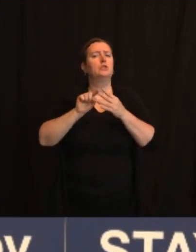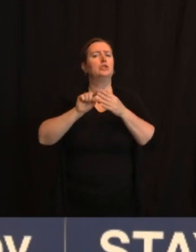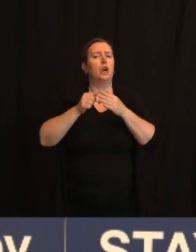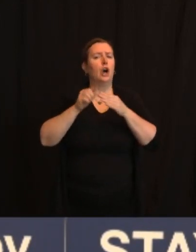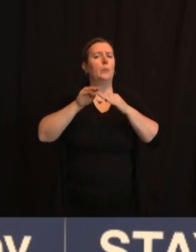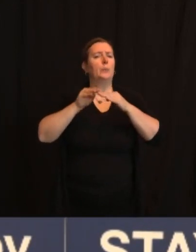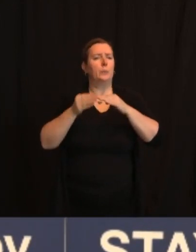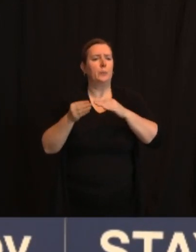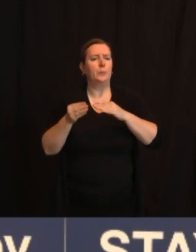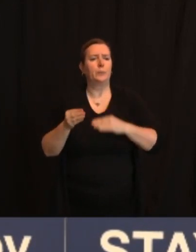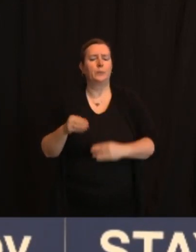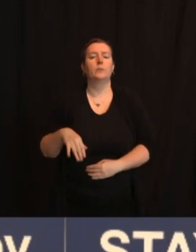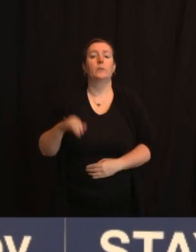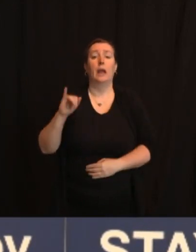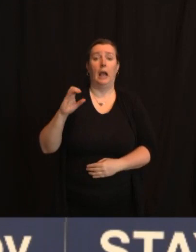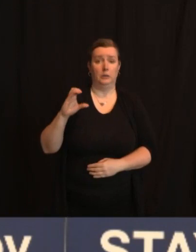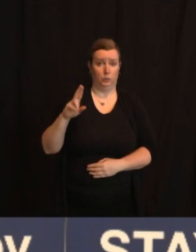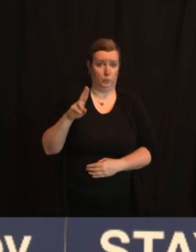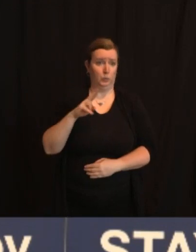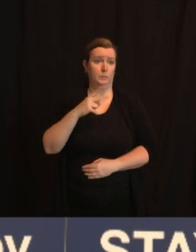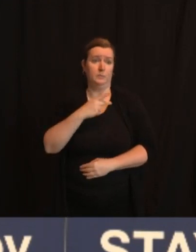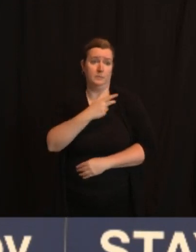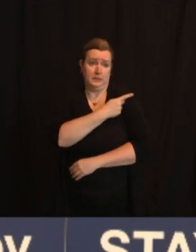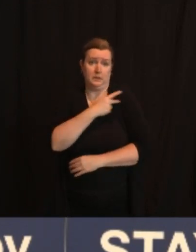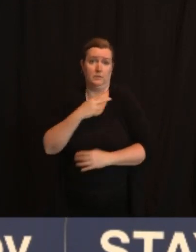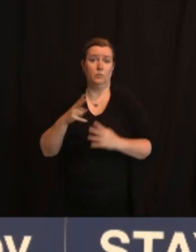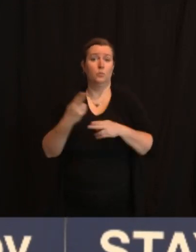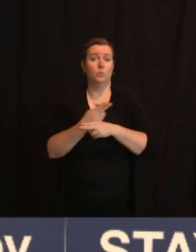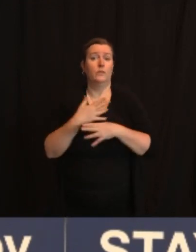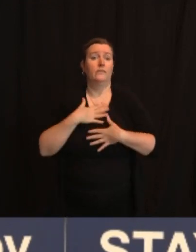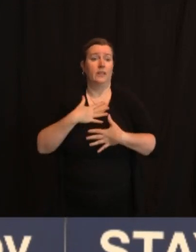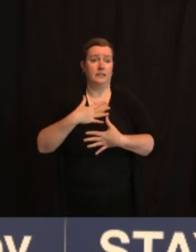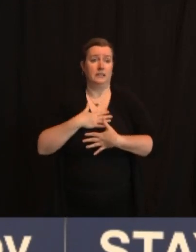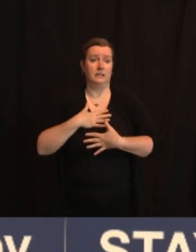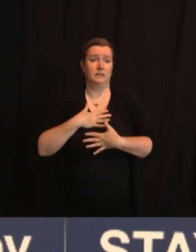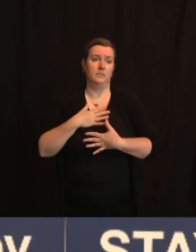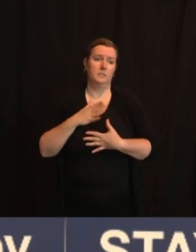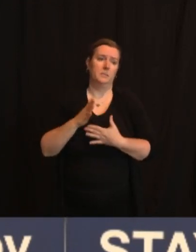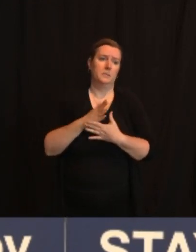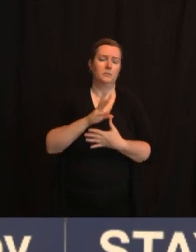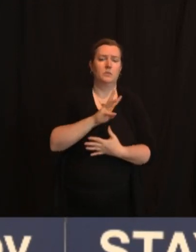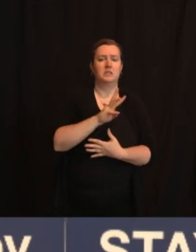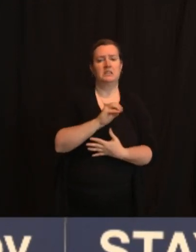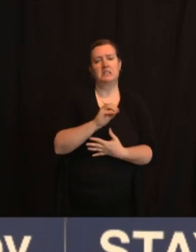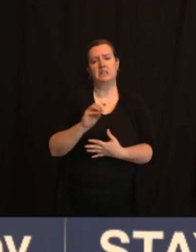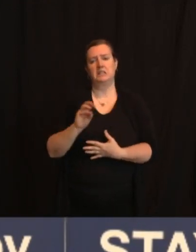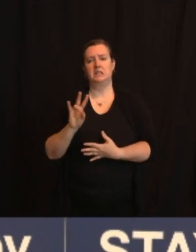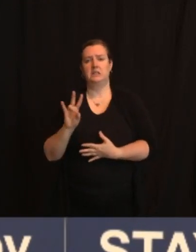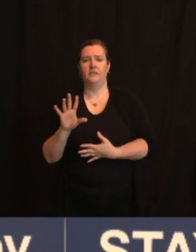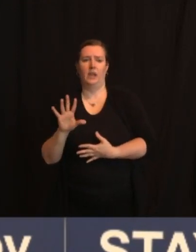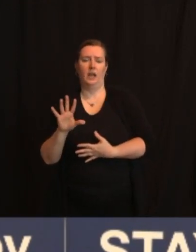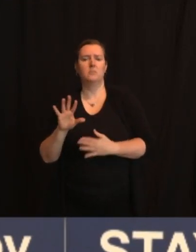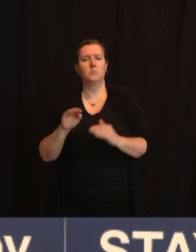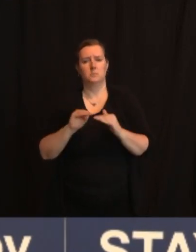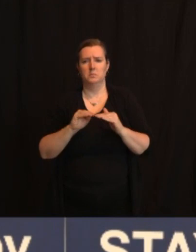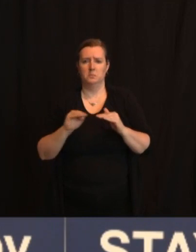on ventilators are still remaining between 70 and 75%. Today we're